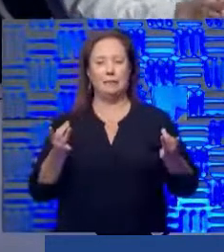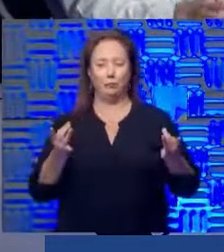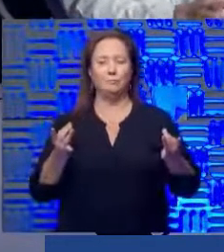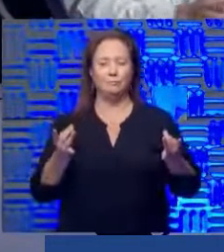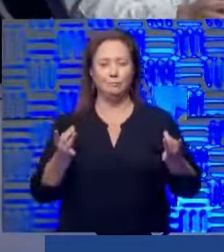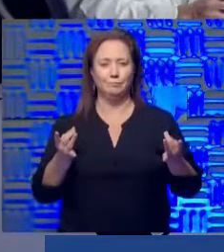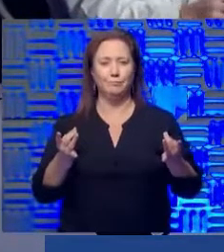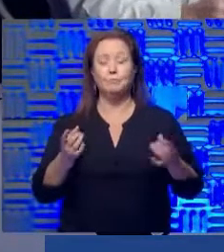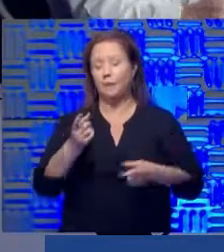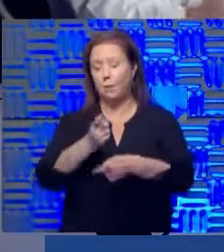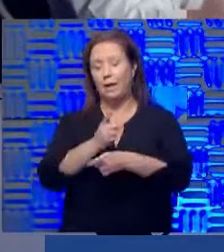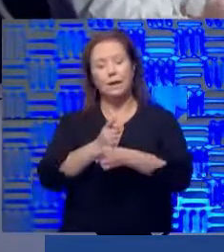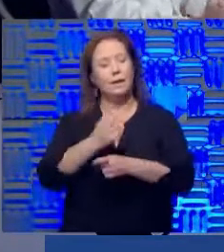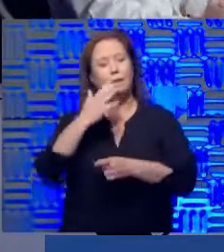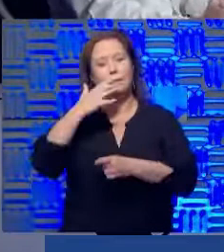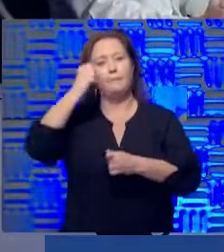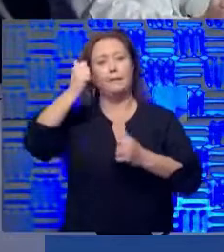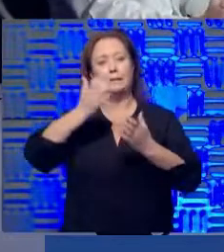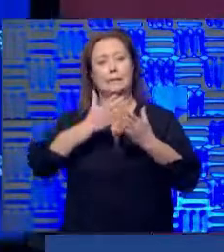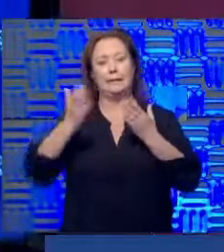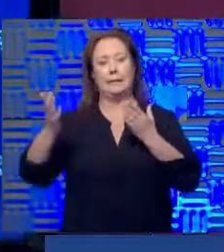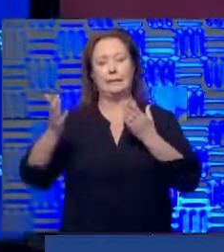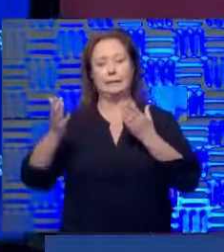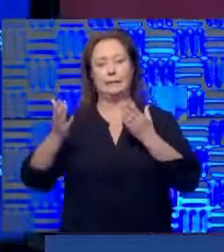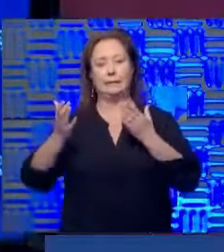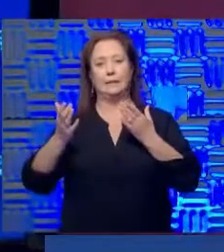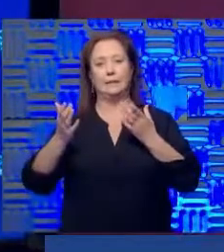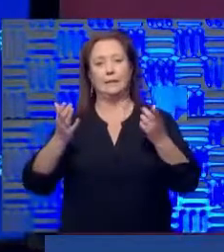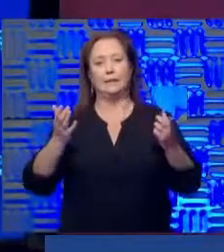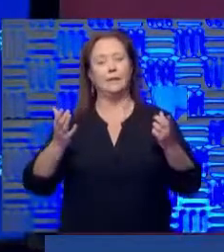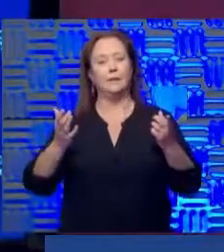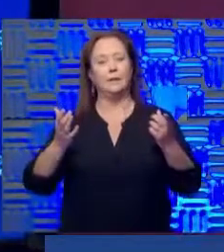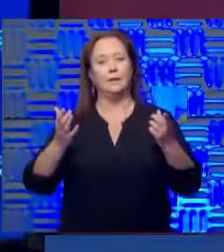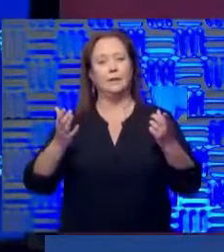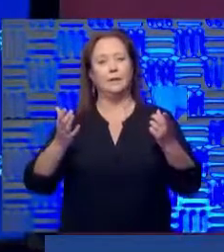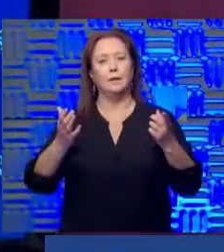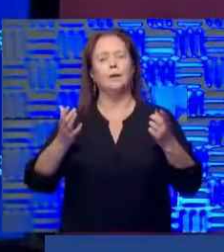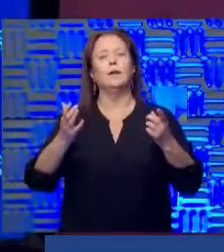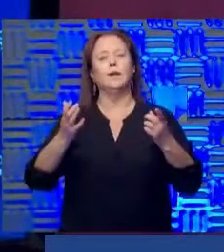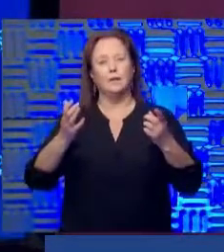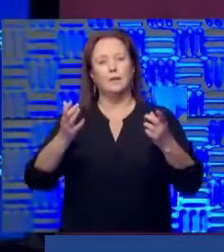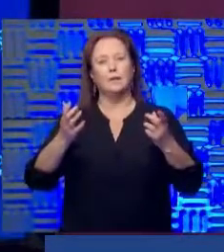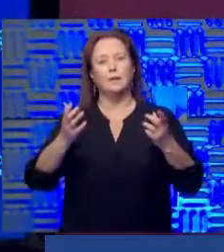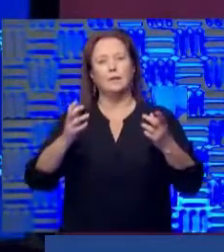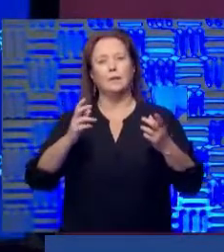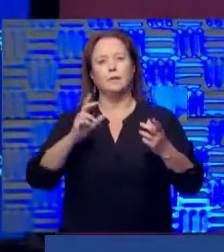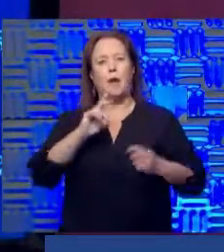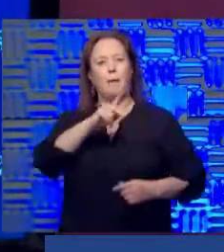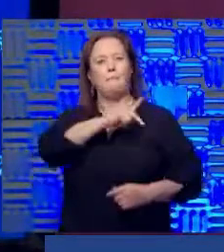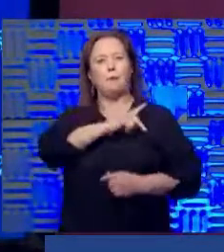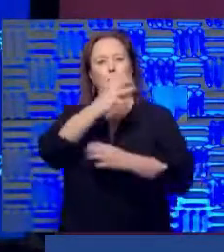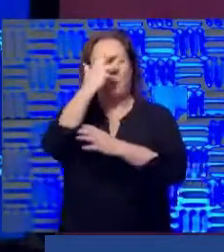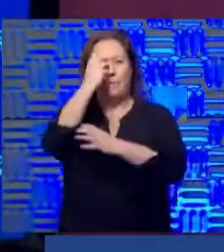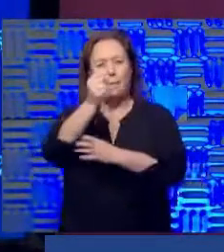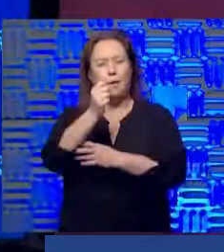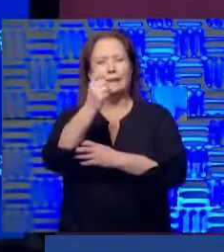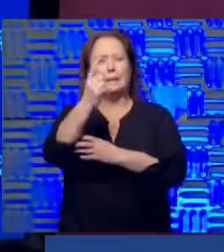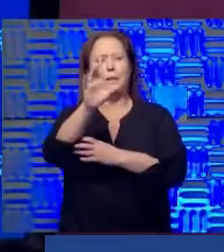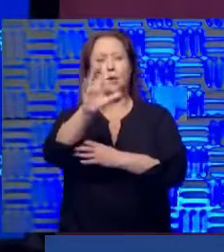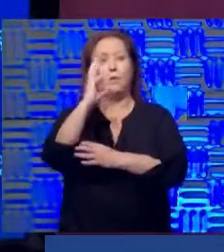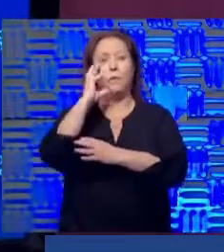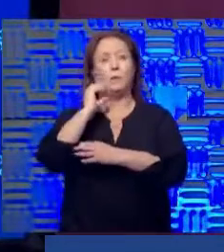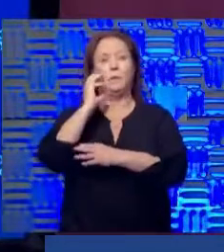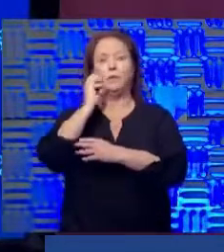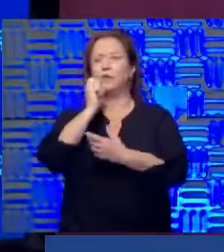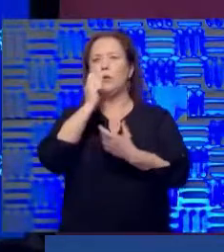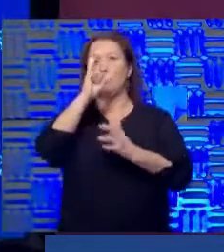said, really one of the best things is having a go-to, like a set personal memory, something you've actually experienced. So you're not